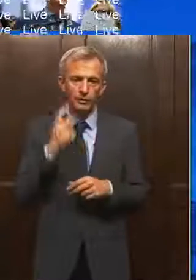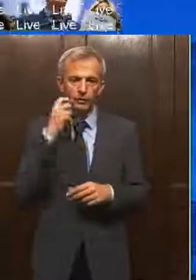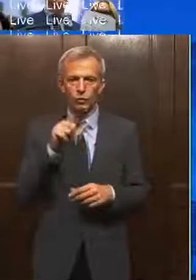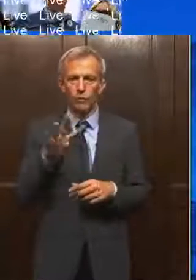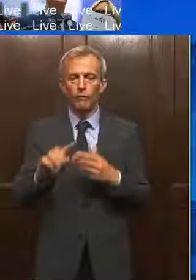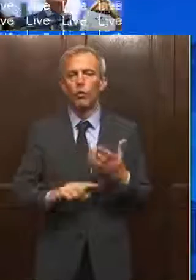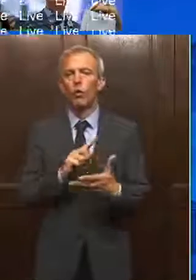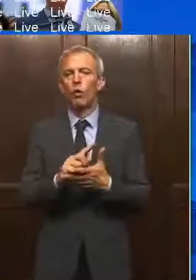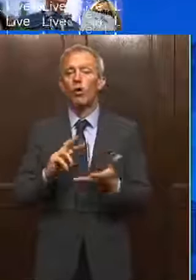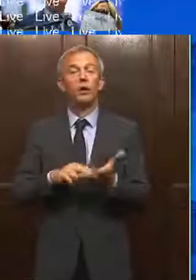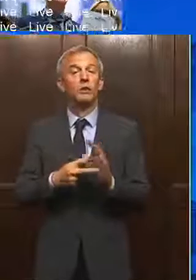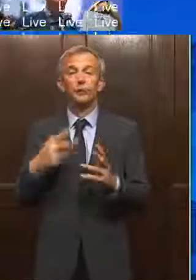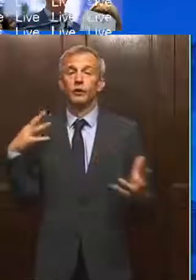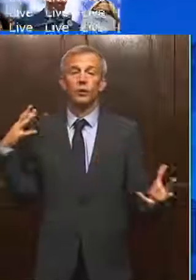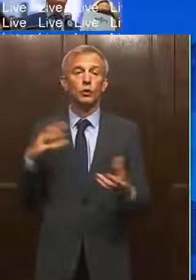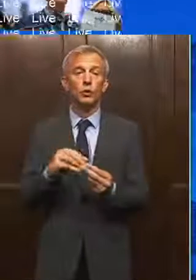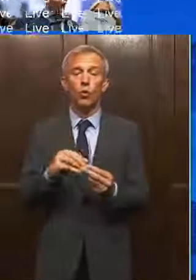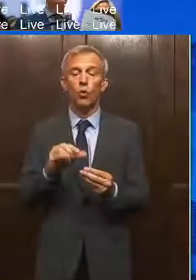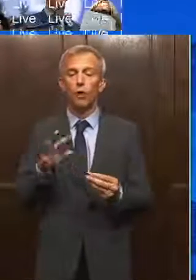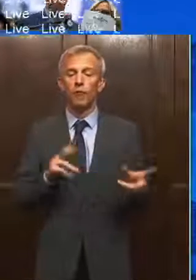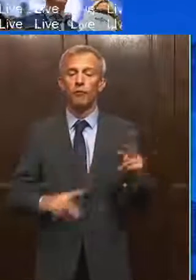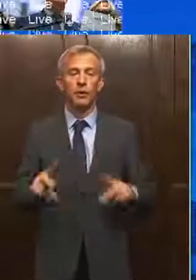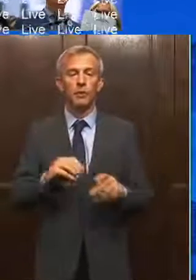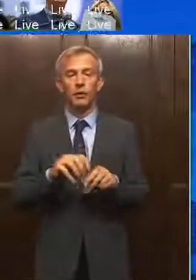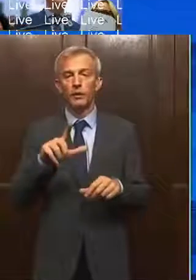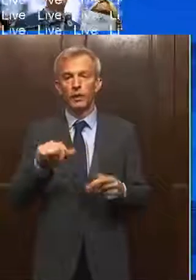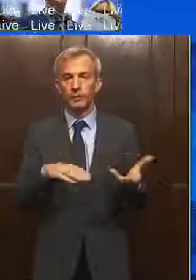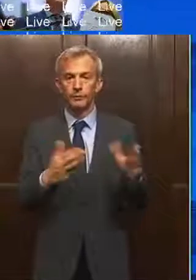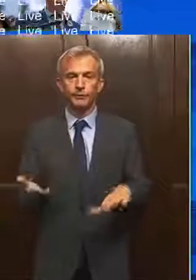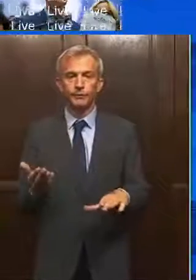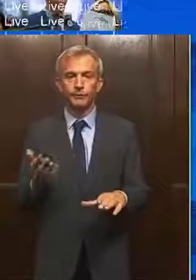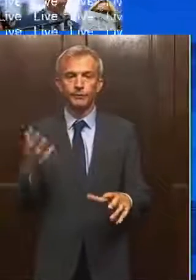total of our loved ones that we have lost in this fight to